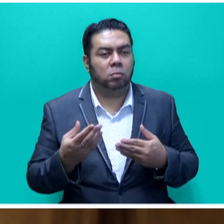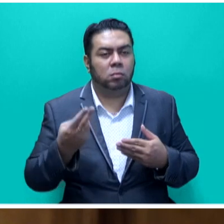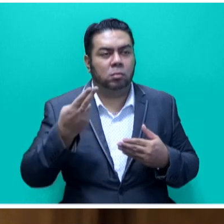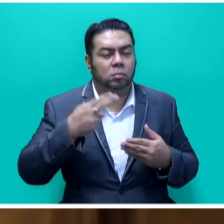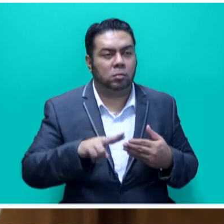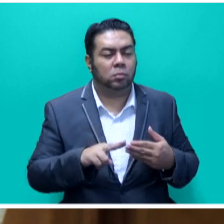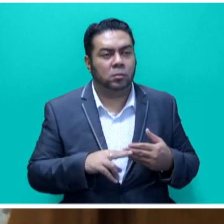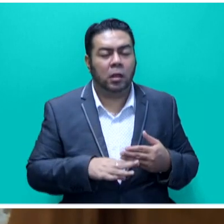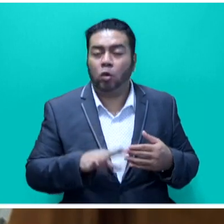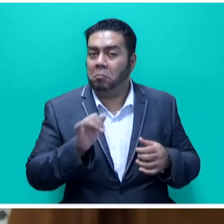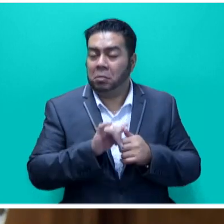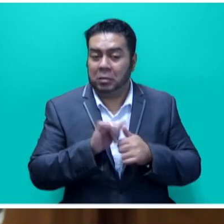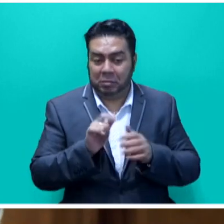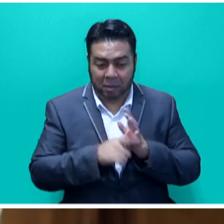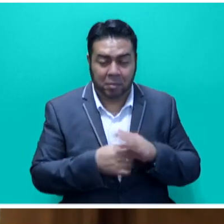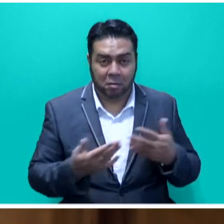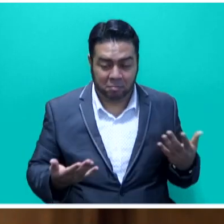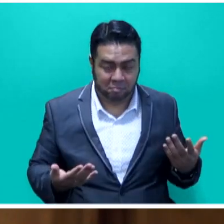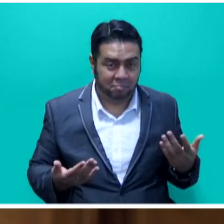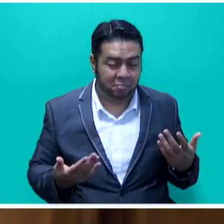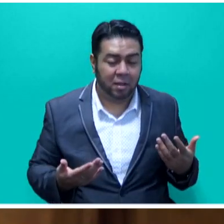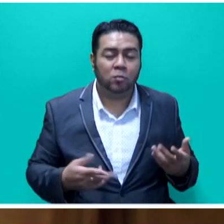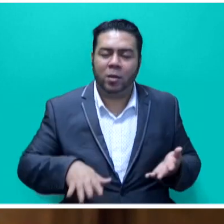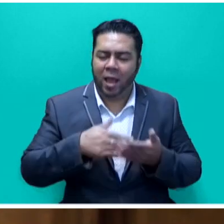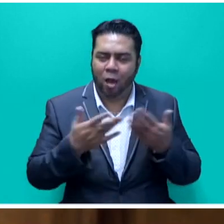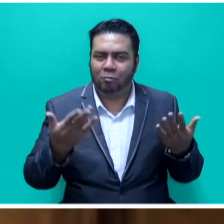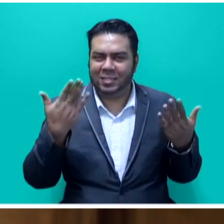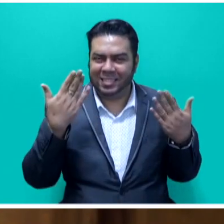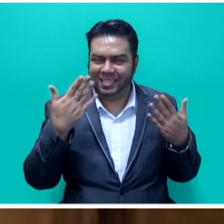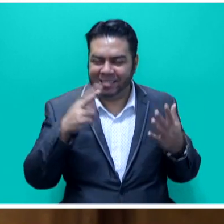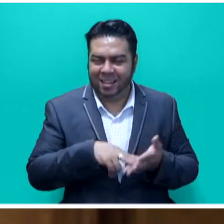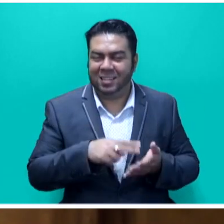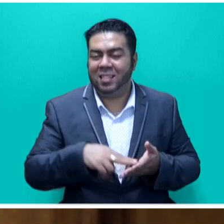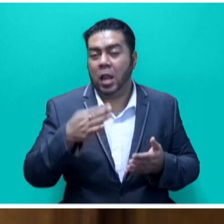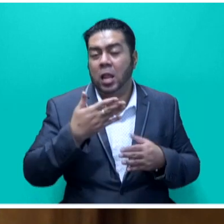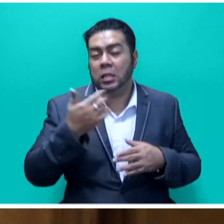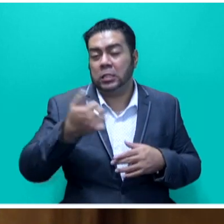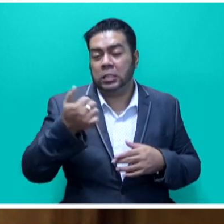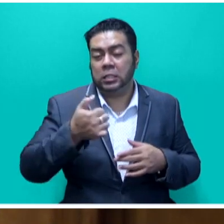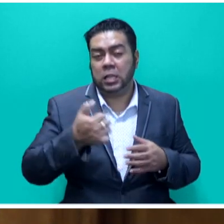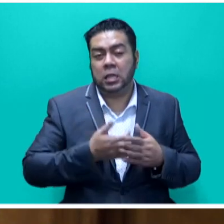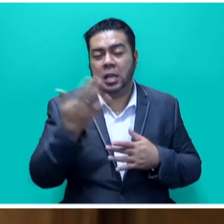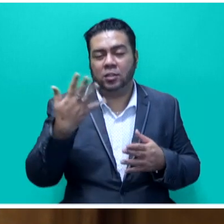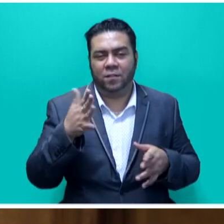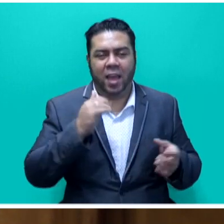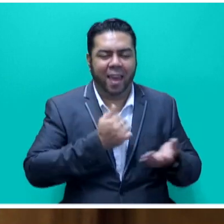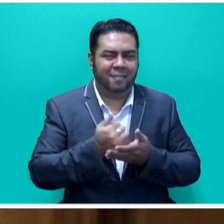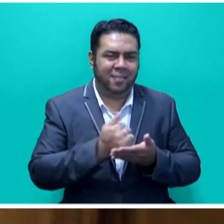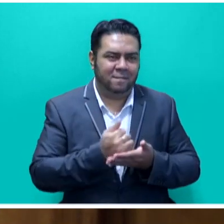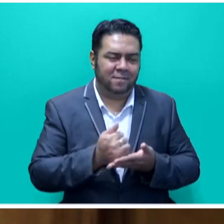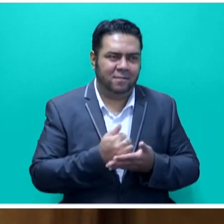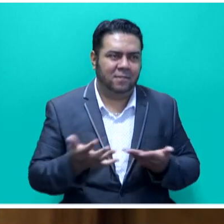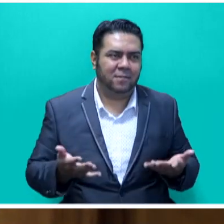And there's no better time for me to address this as we now stand in the 16 days of activism to end gender-based violence period.